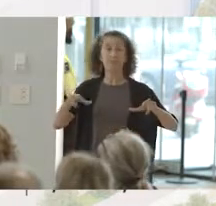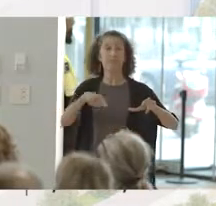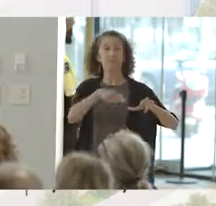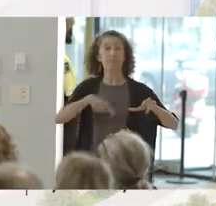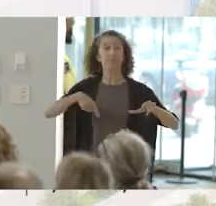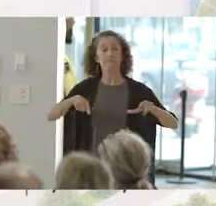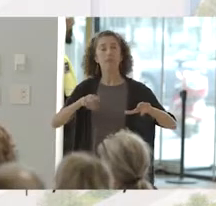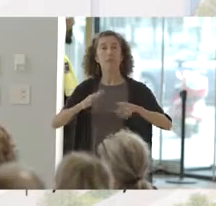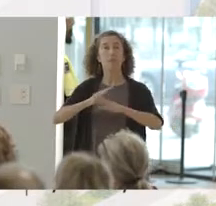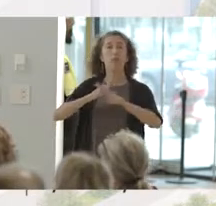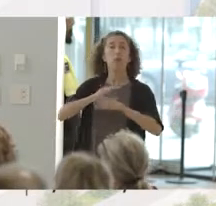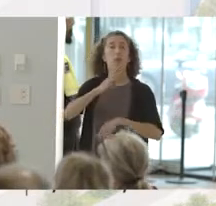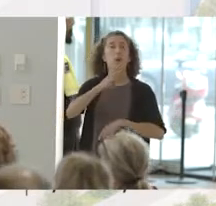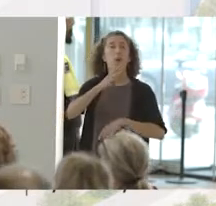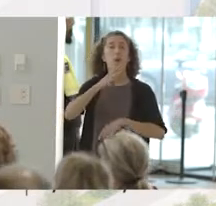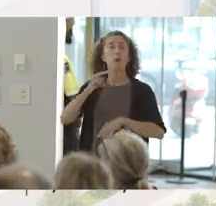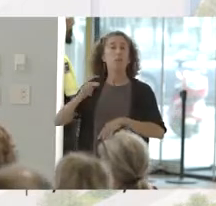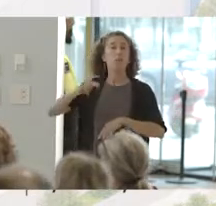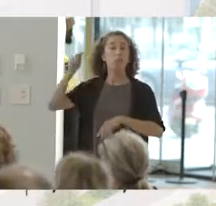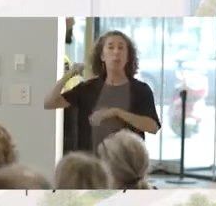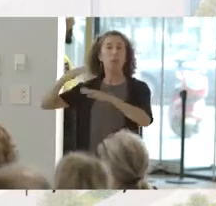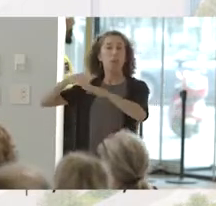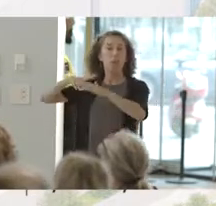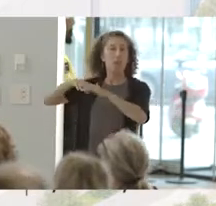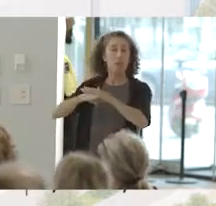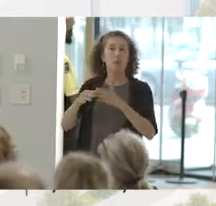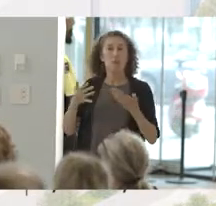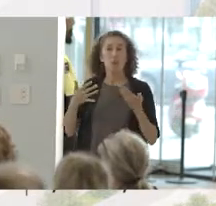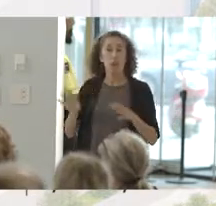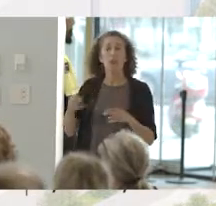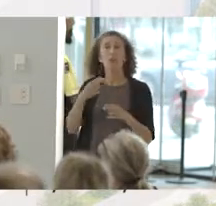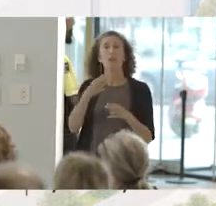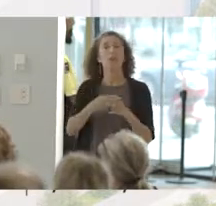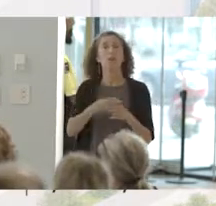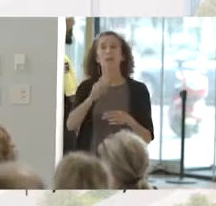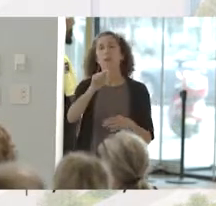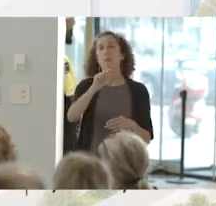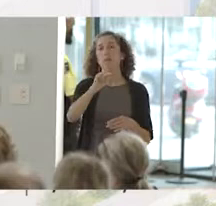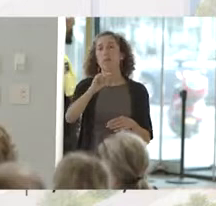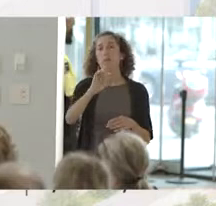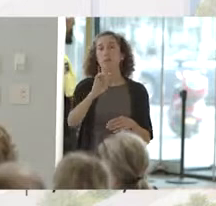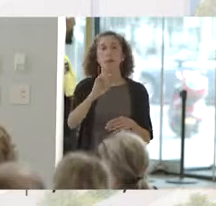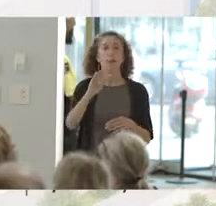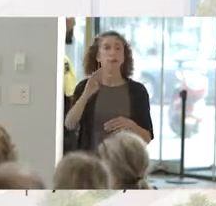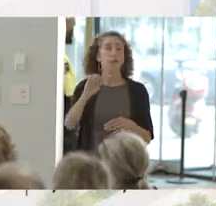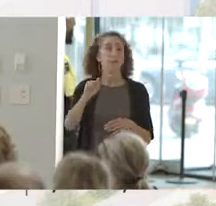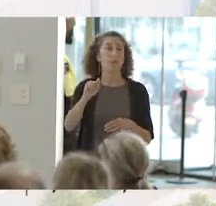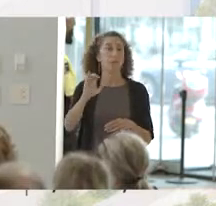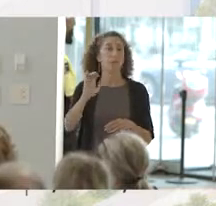from the north. Tiebacks tend to be difficult because they need to go inland. Therefore, there's a lot of